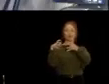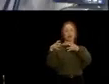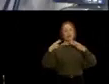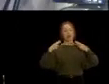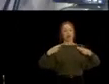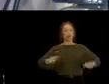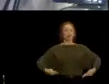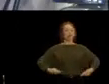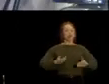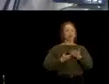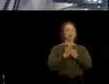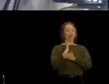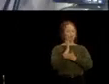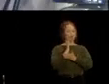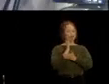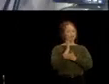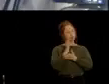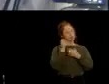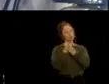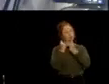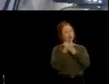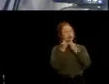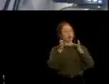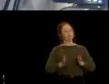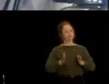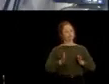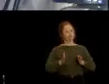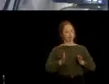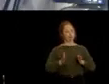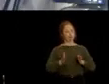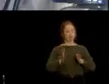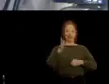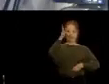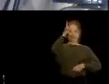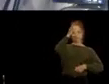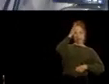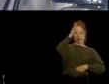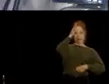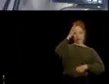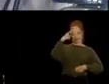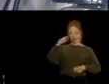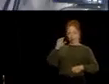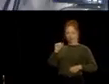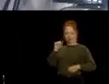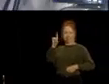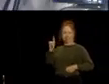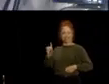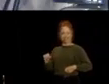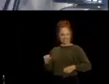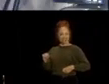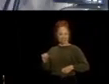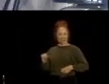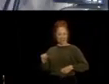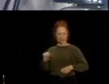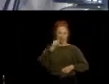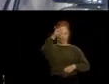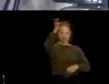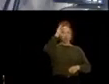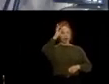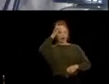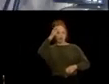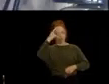recognized as the father of the Americans with Disabilities Act. the godfather of the disability rights